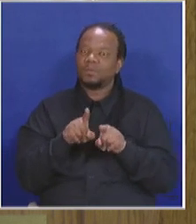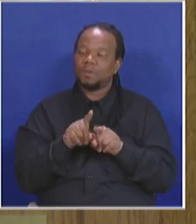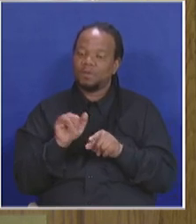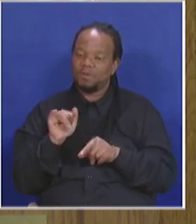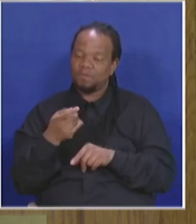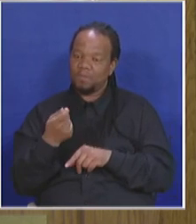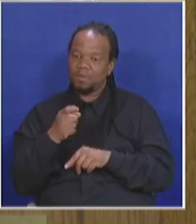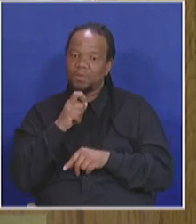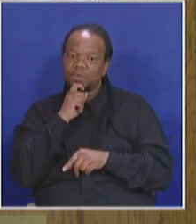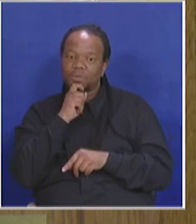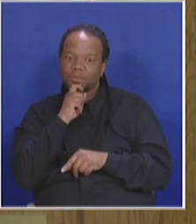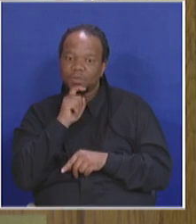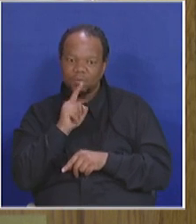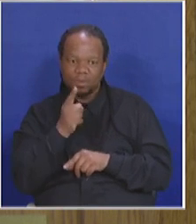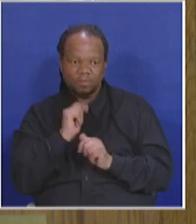spend.